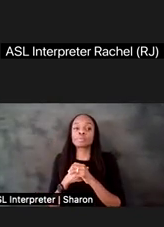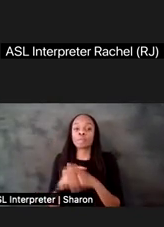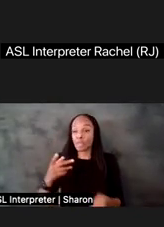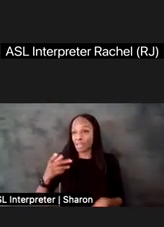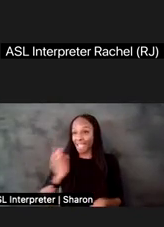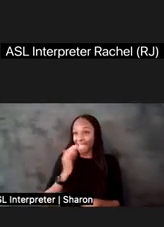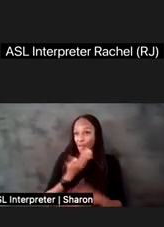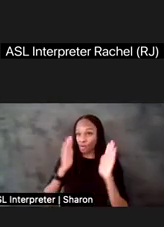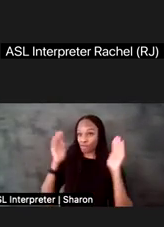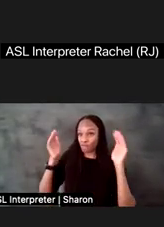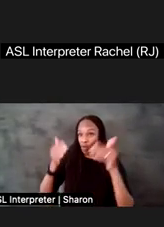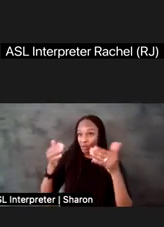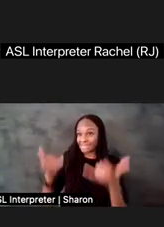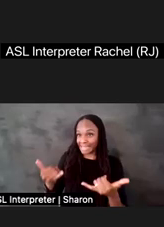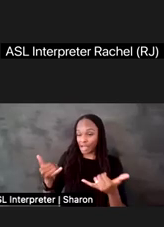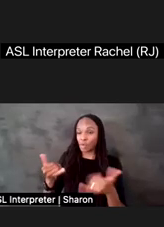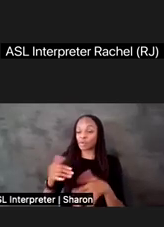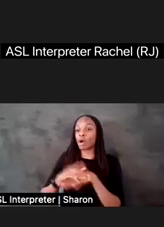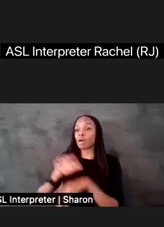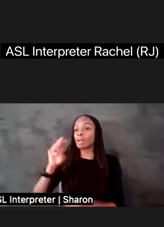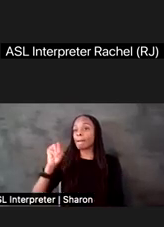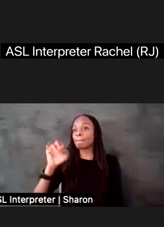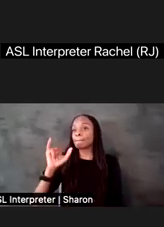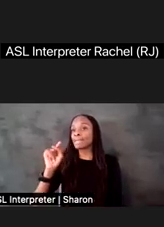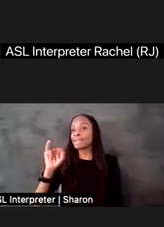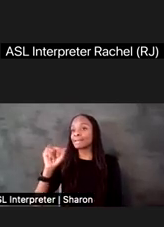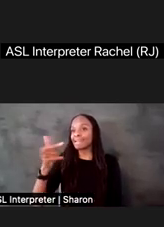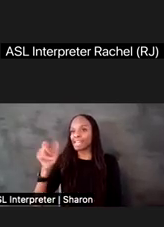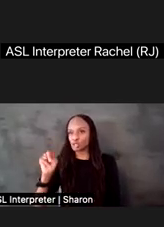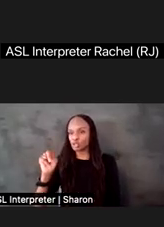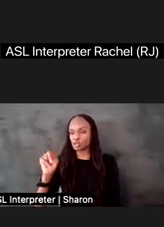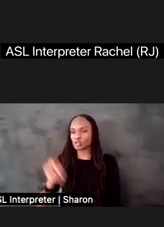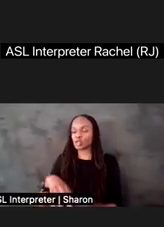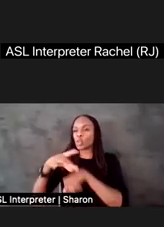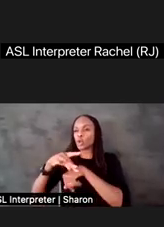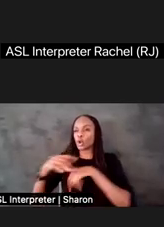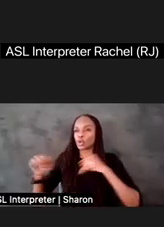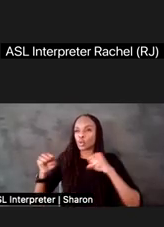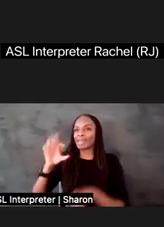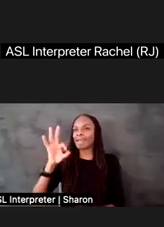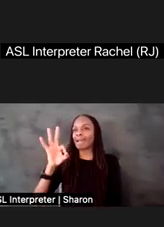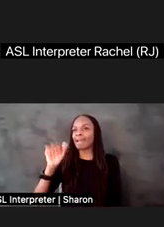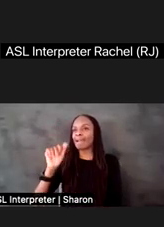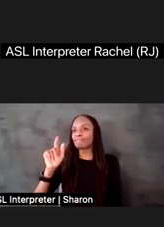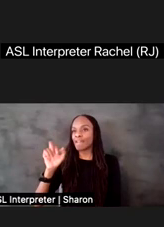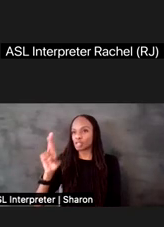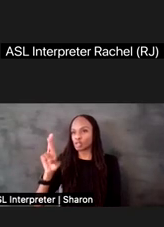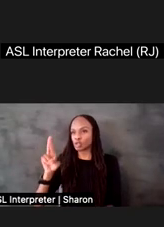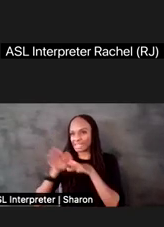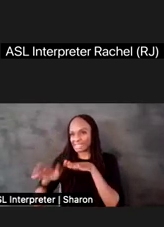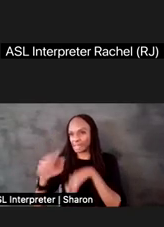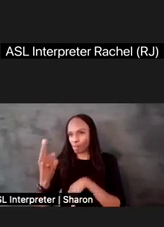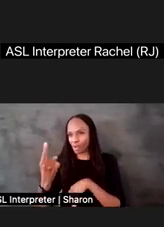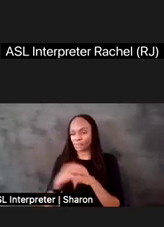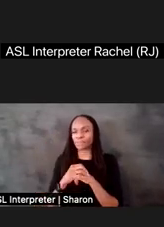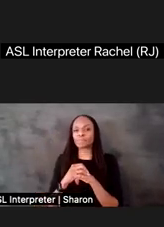focused right now on mitigation, so on earthquake fasteners, the step one step. And you're able